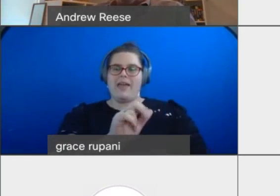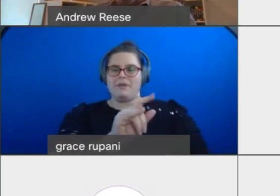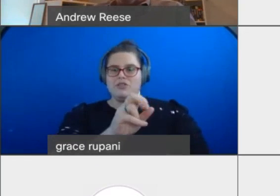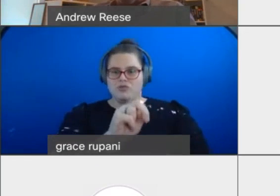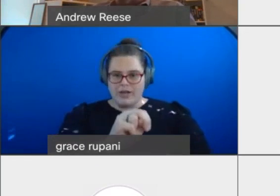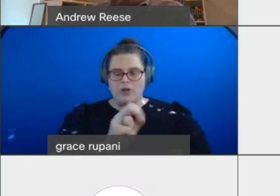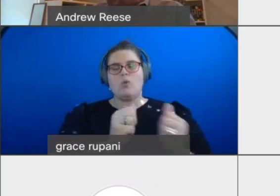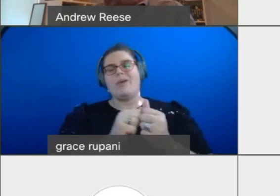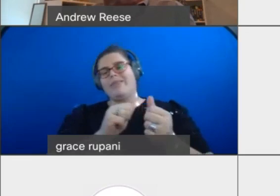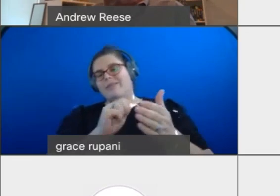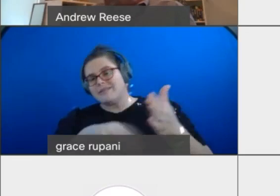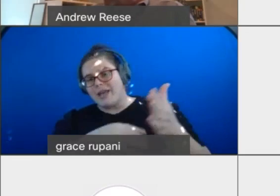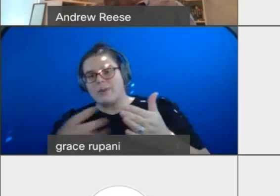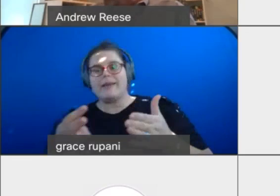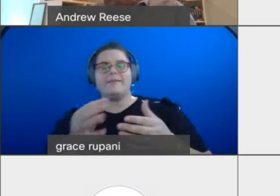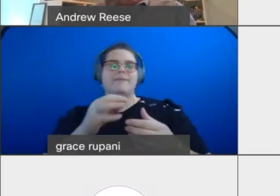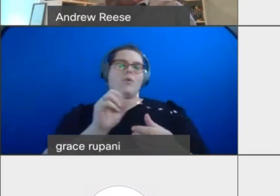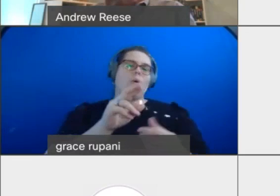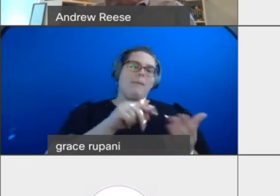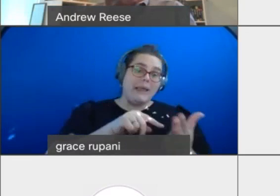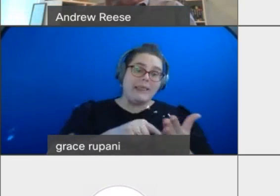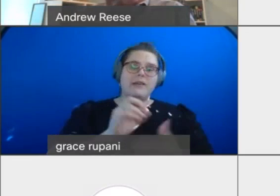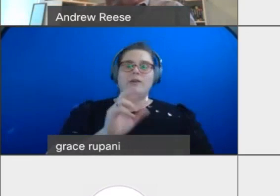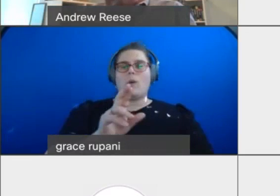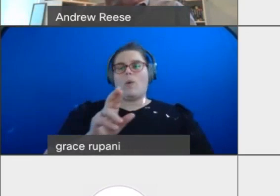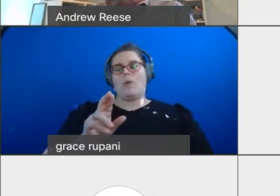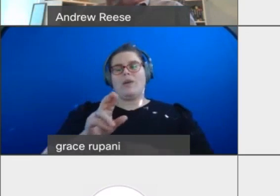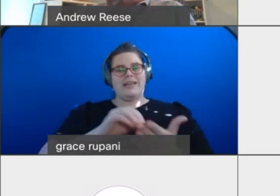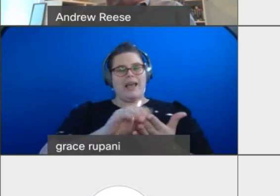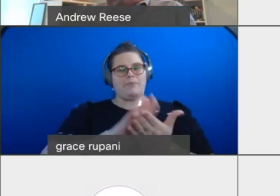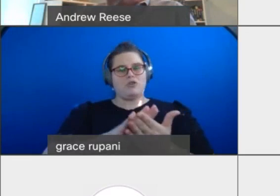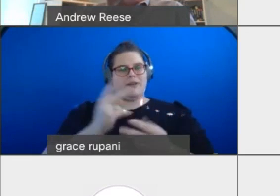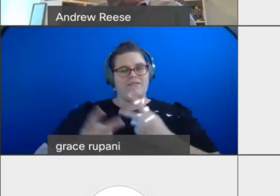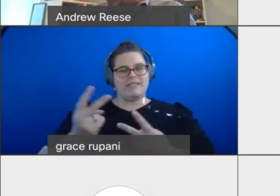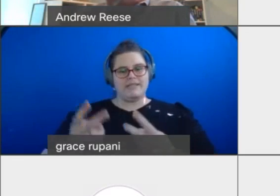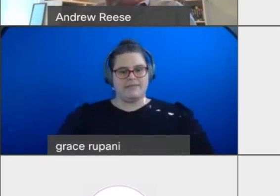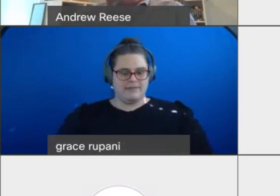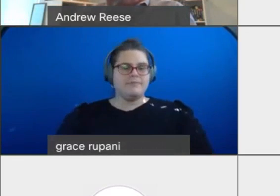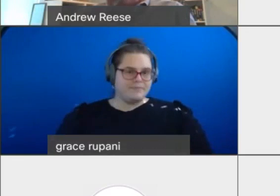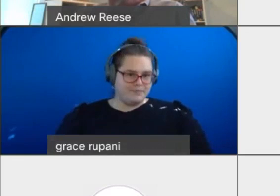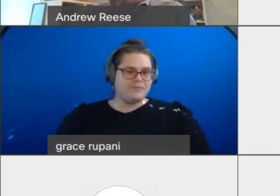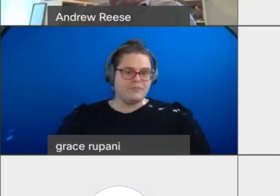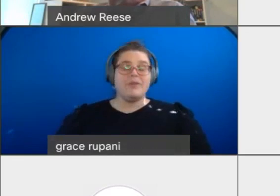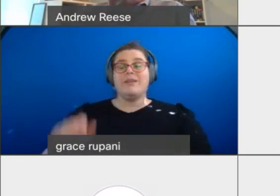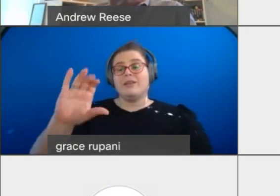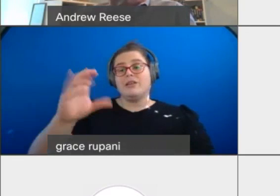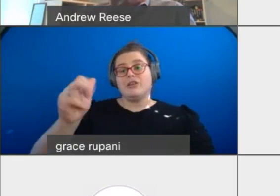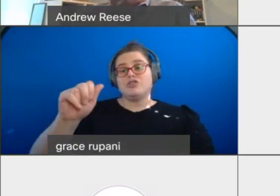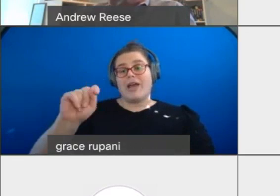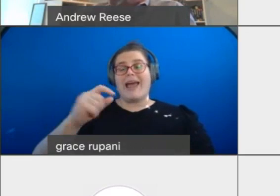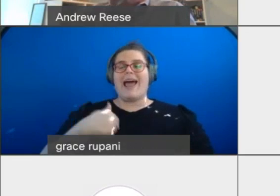visit capturing with your DSPs. I have dumped into the chat a very